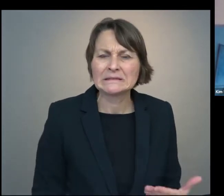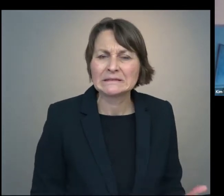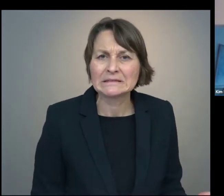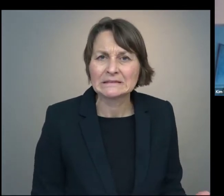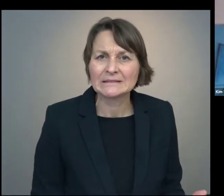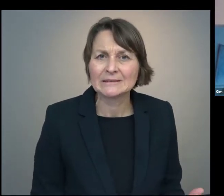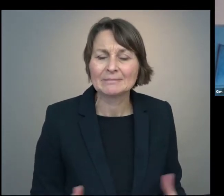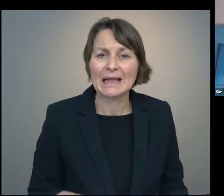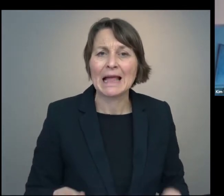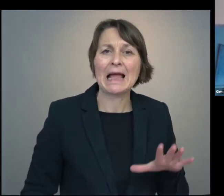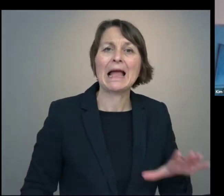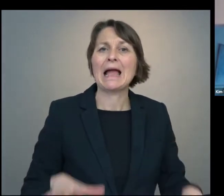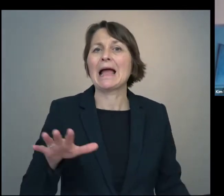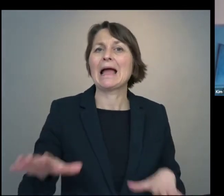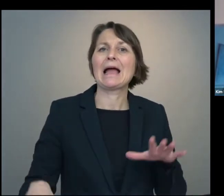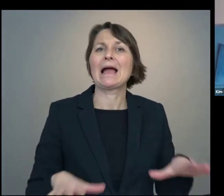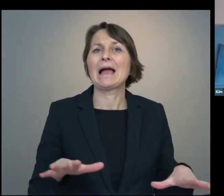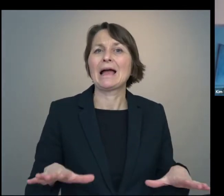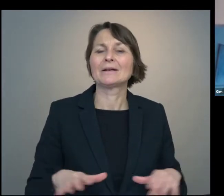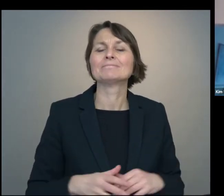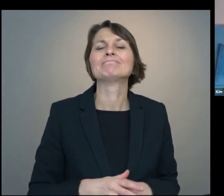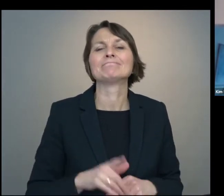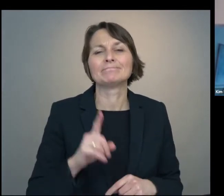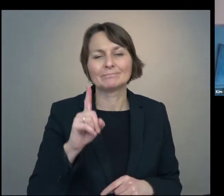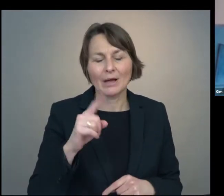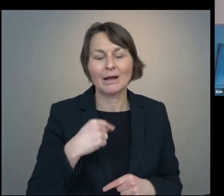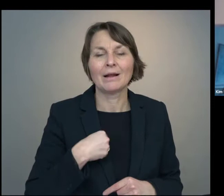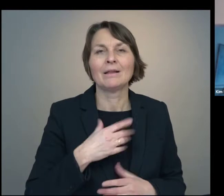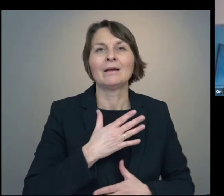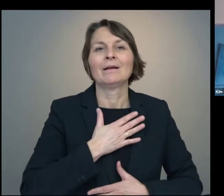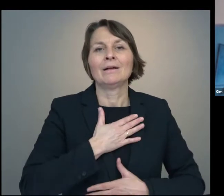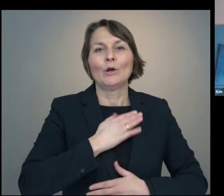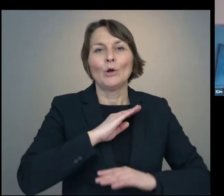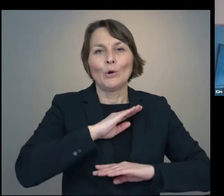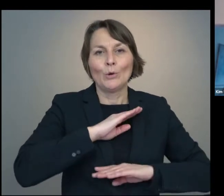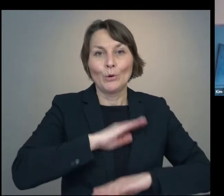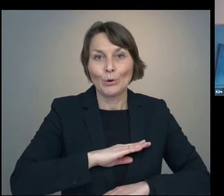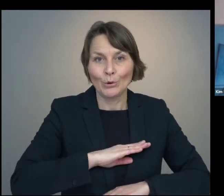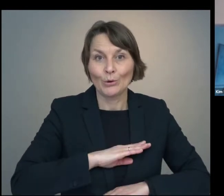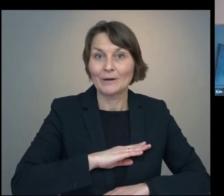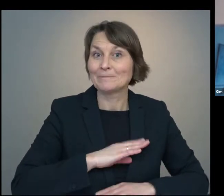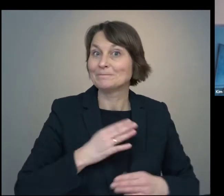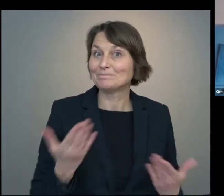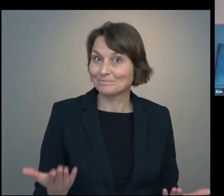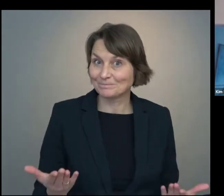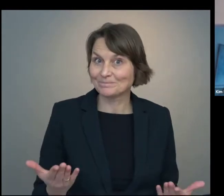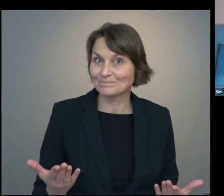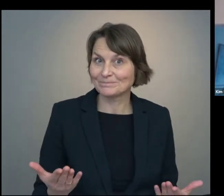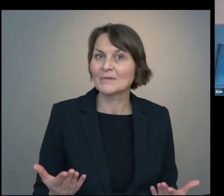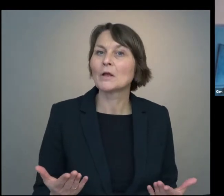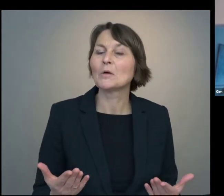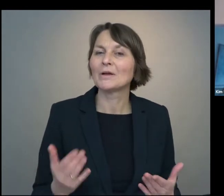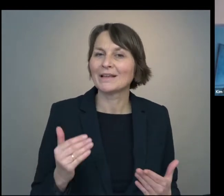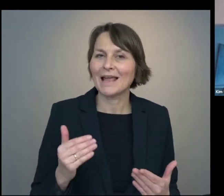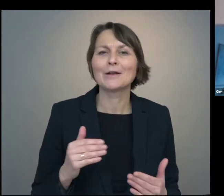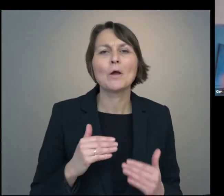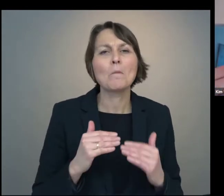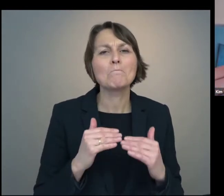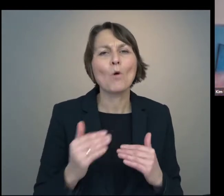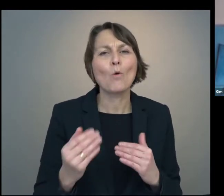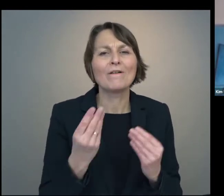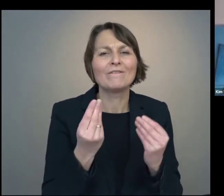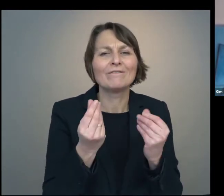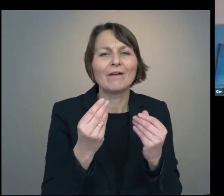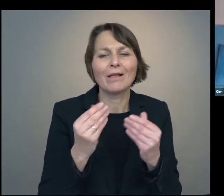with all those uncertainties? But it actually turned out to be a blessing in disguise, because we were able to stay